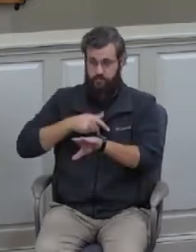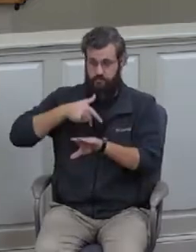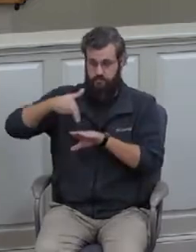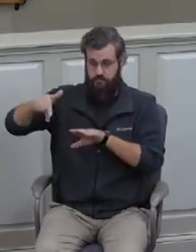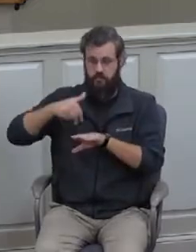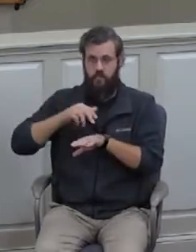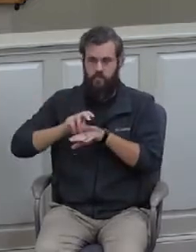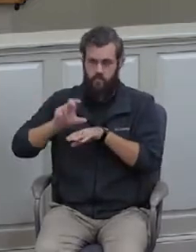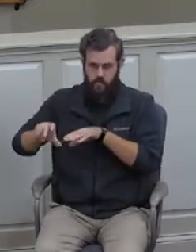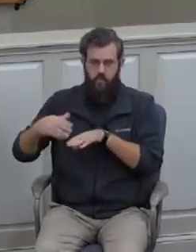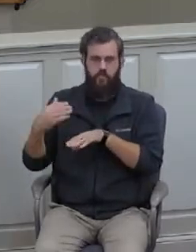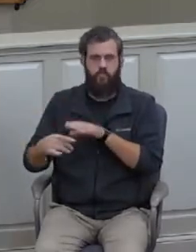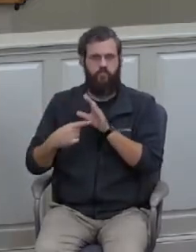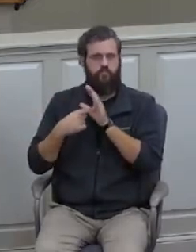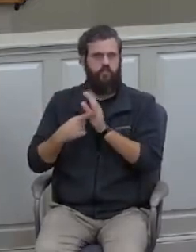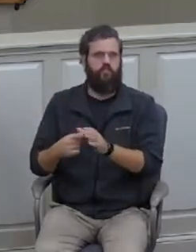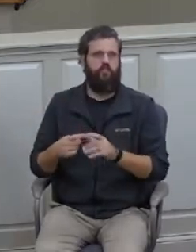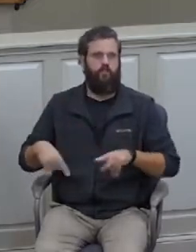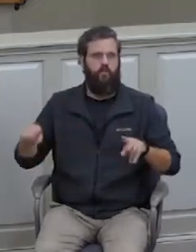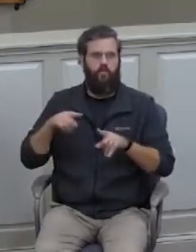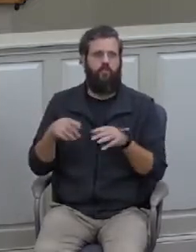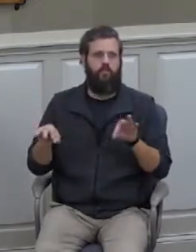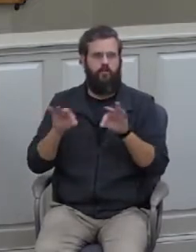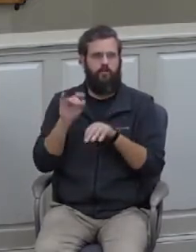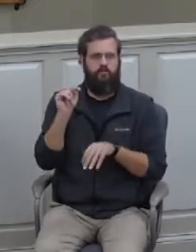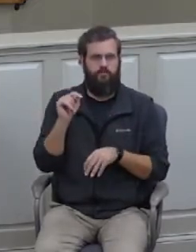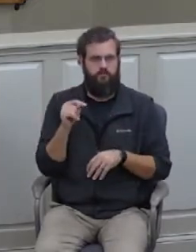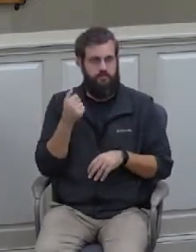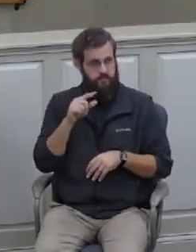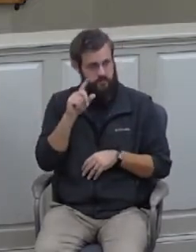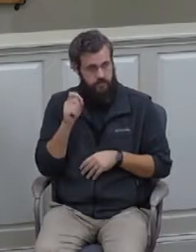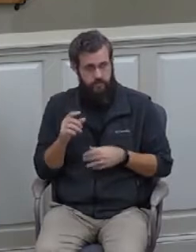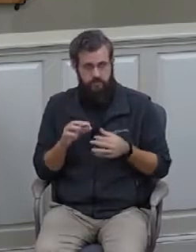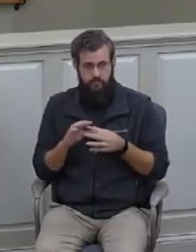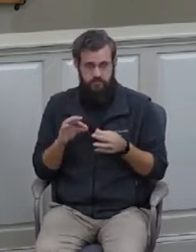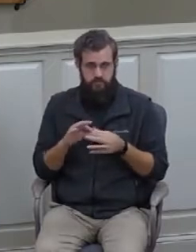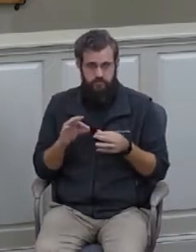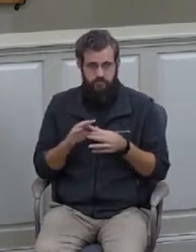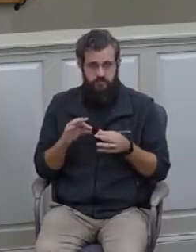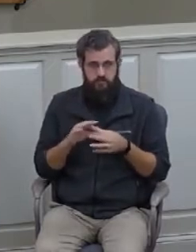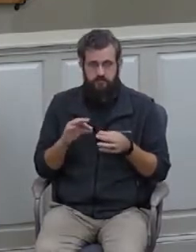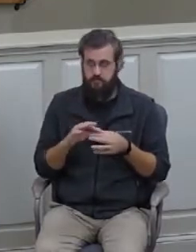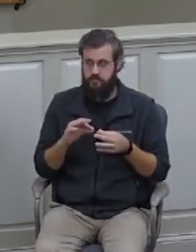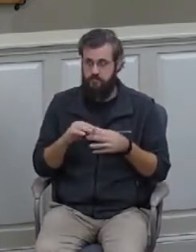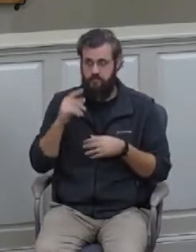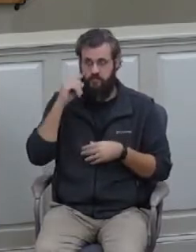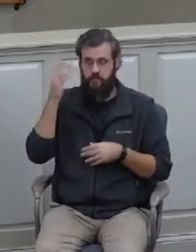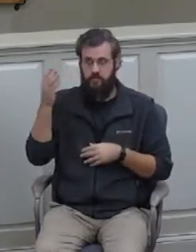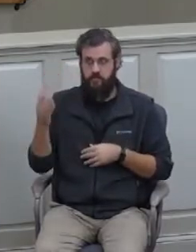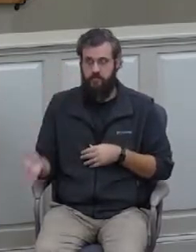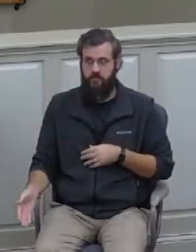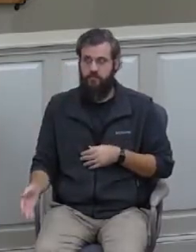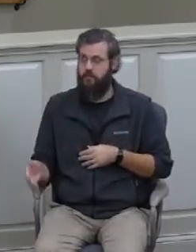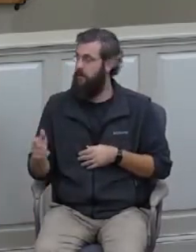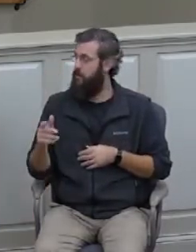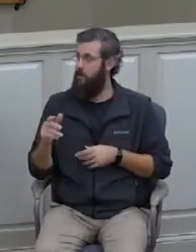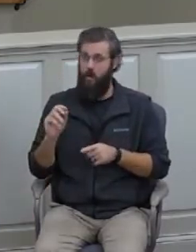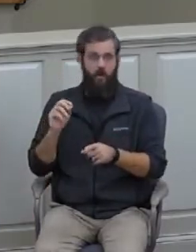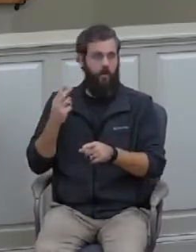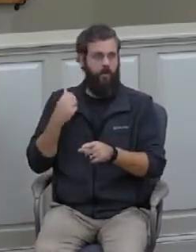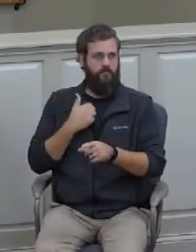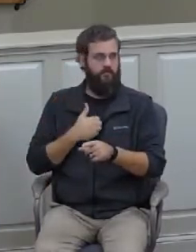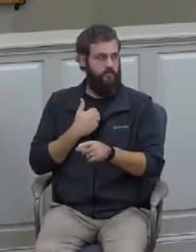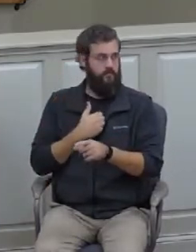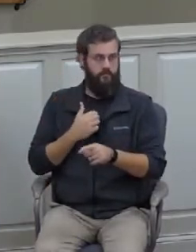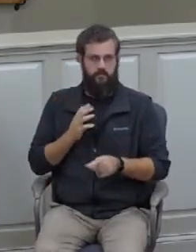a real testament. So thank you. Any questions or comments for Ms. Kirchner? Oh, sorry.